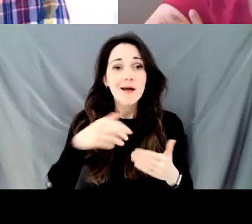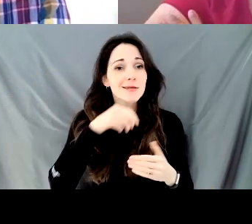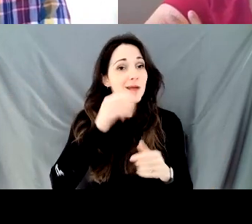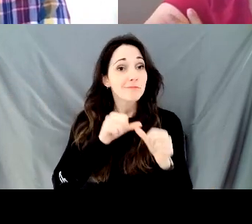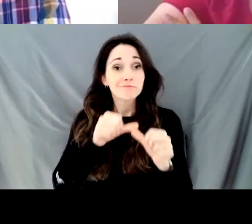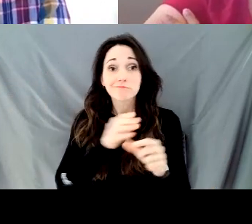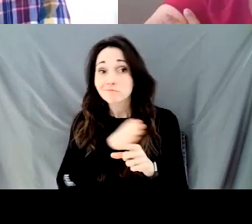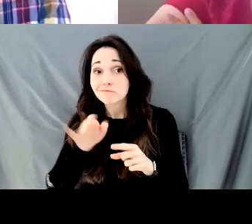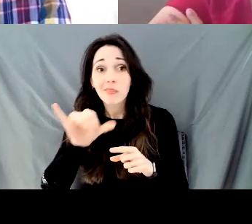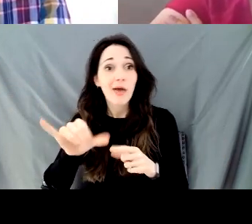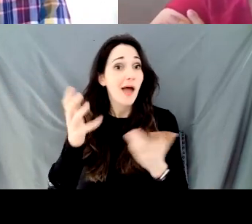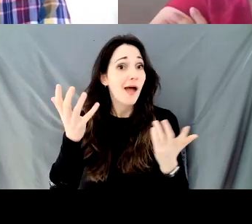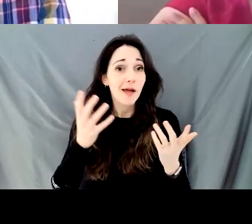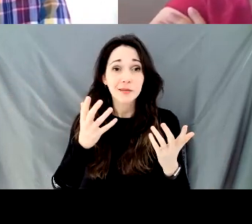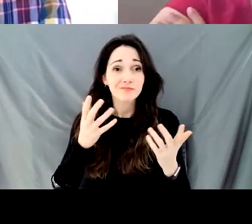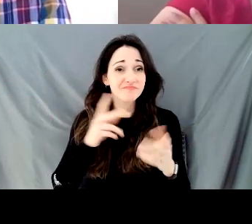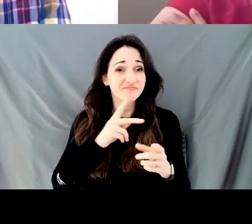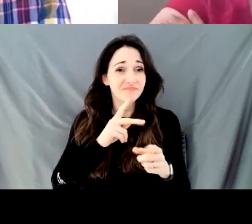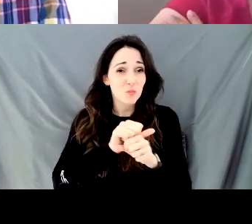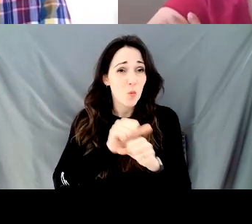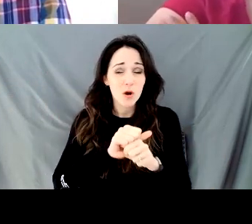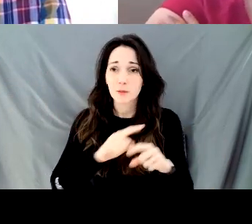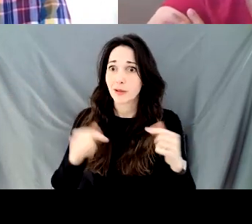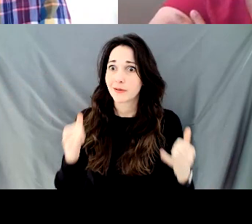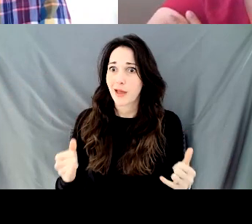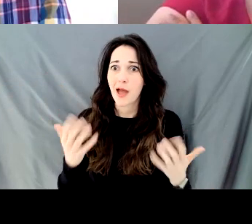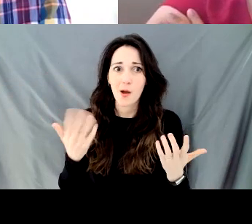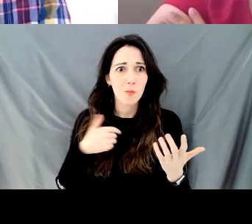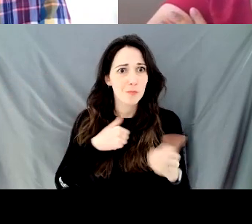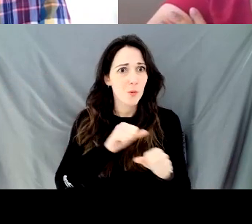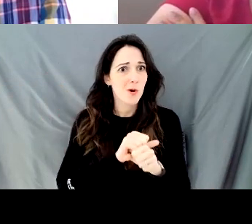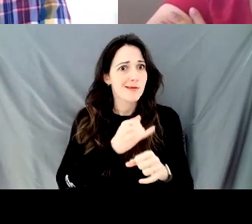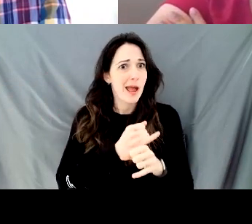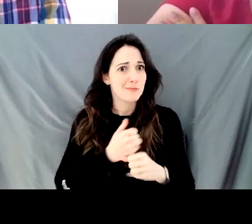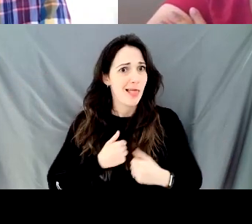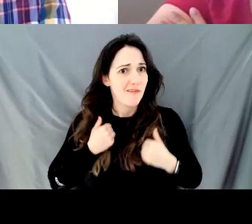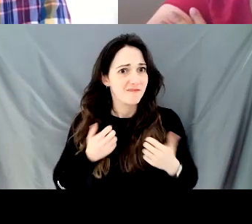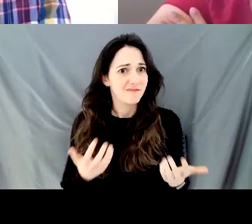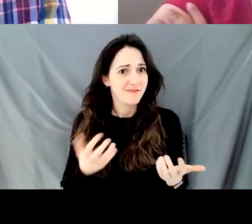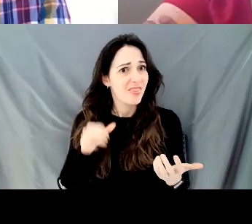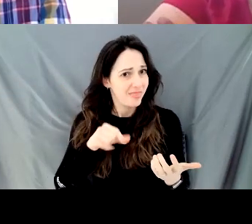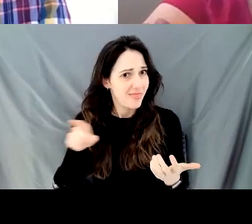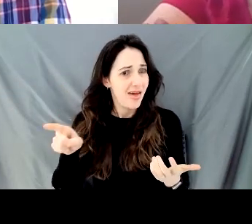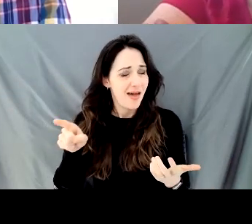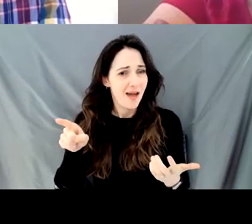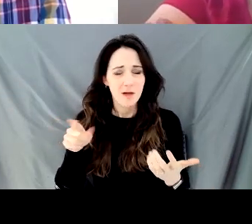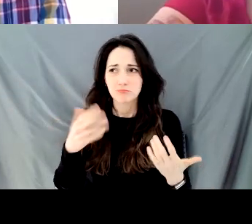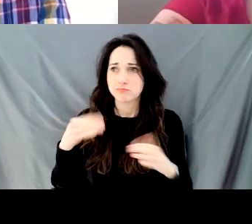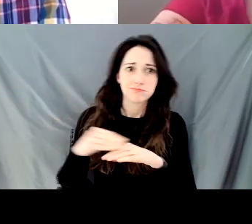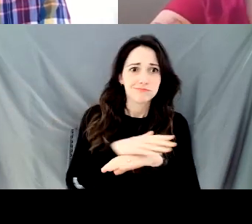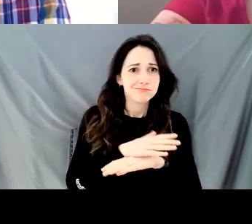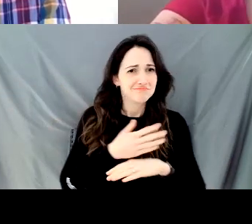graduate assistantship in campus life, it is the work that kind of pulled at me. But it was a staff